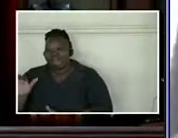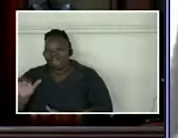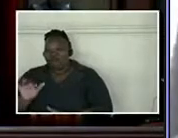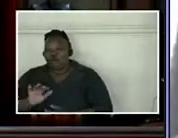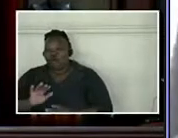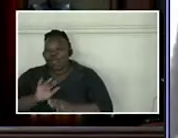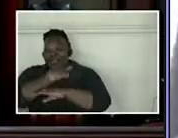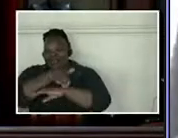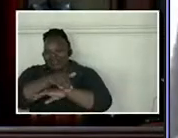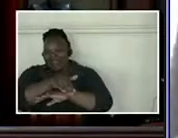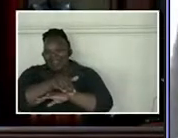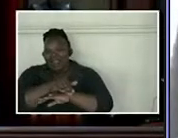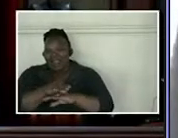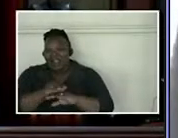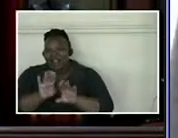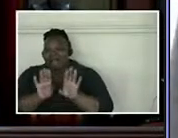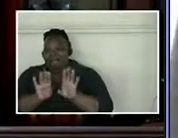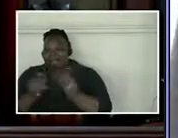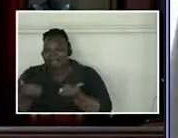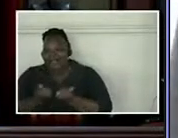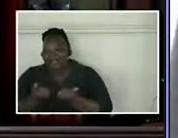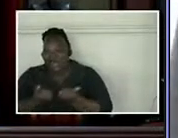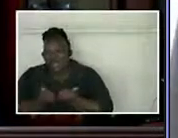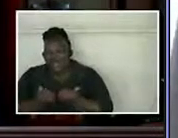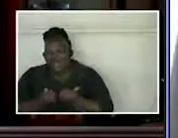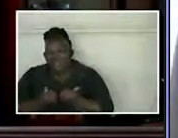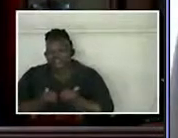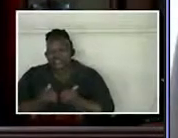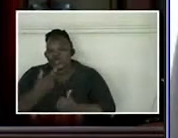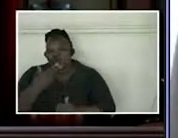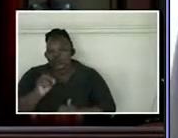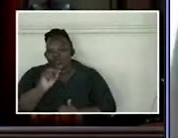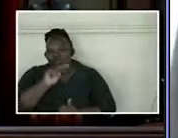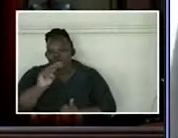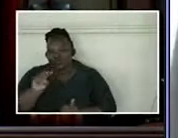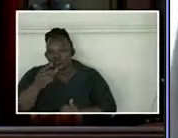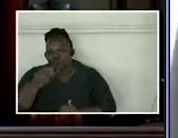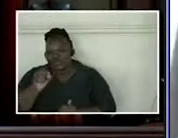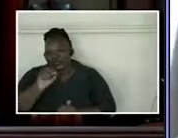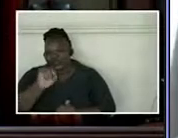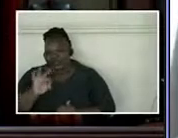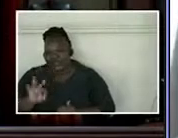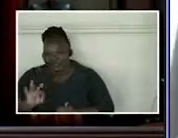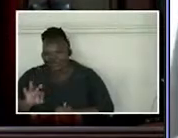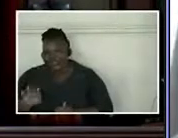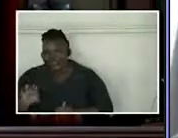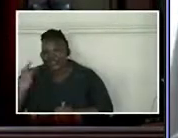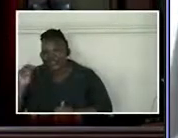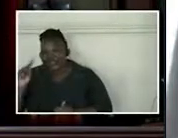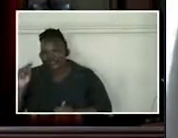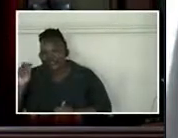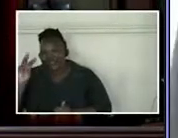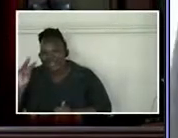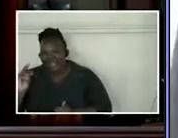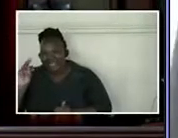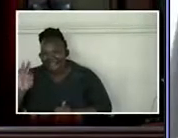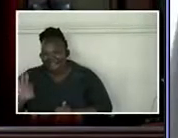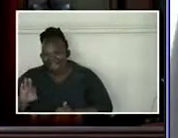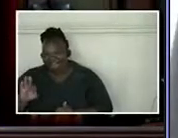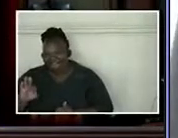transfer of household categories in the 2020 to 2023 mtef with one